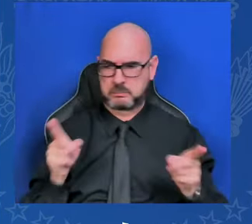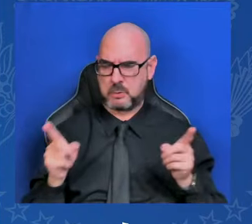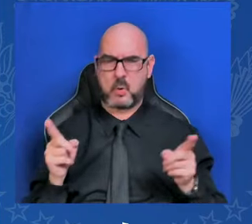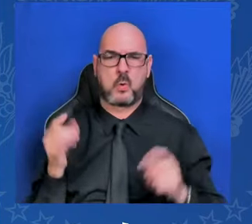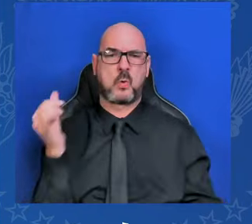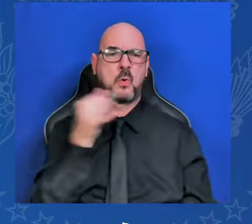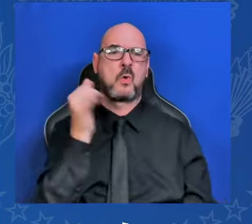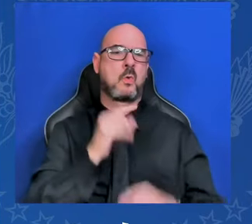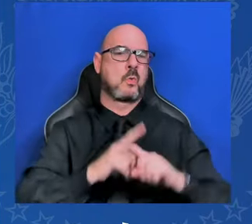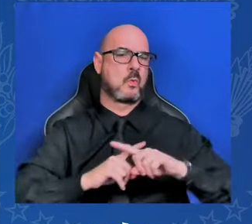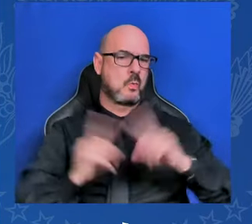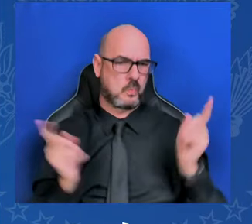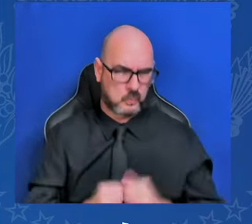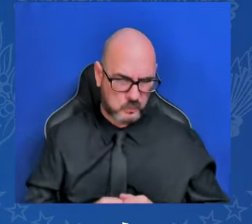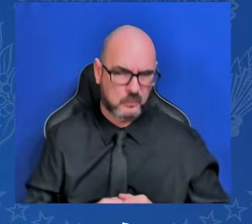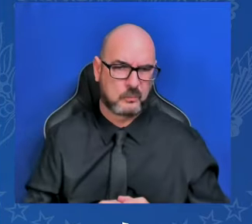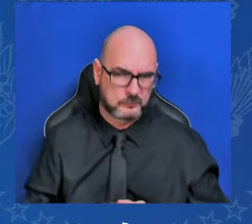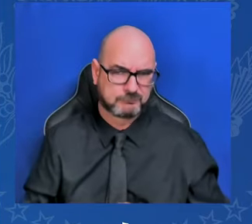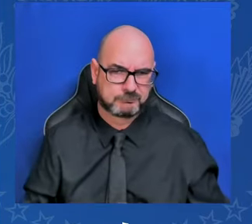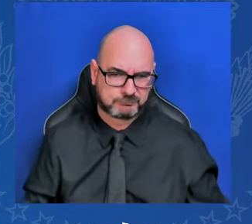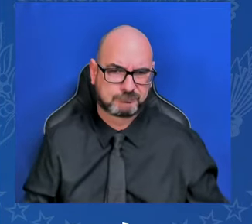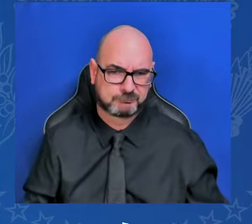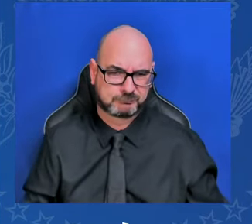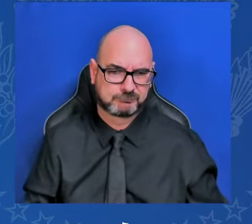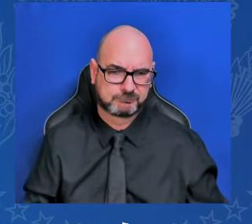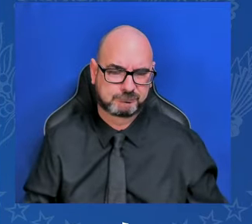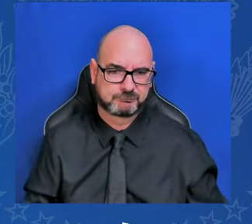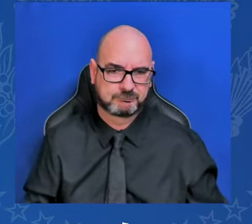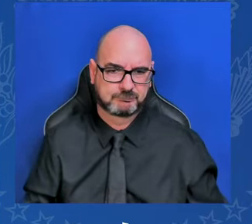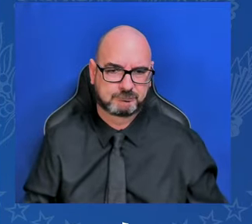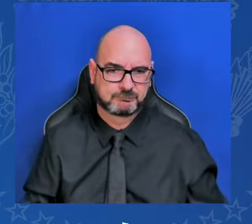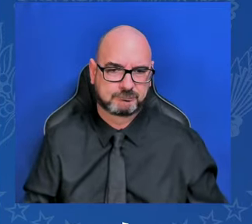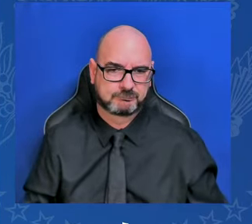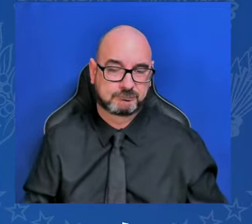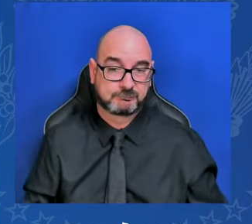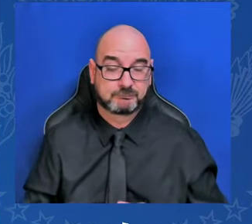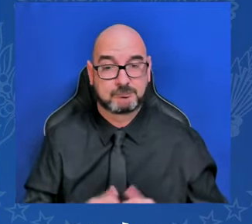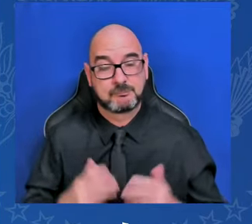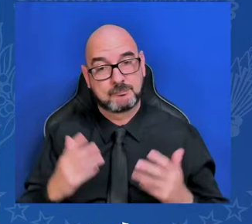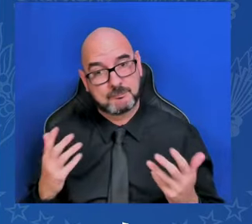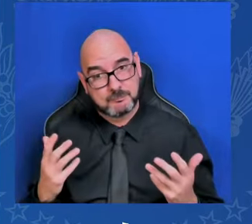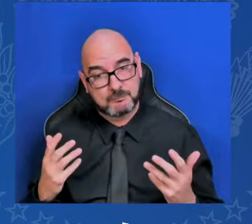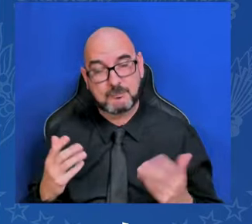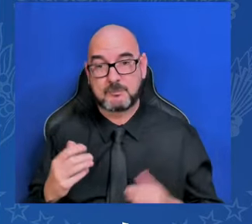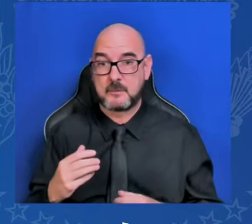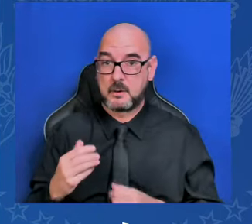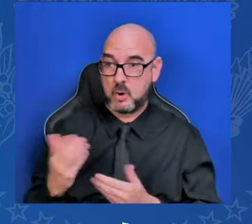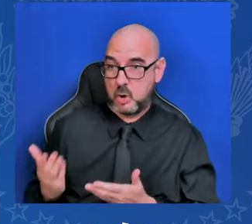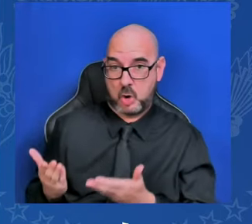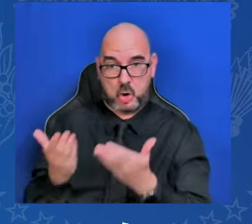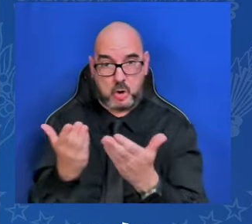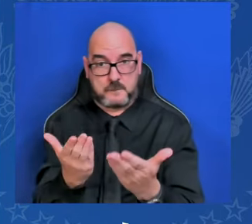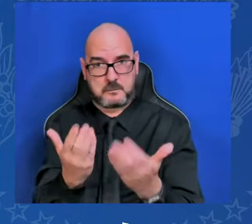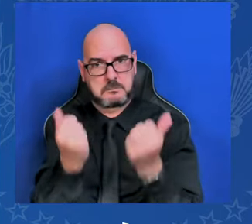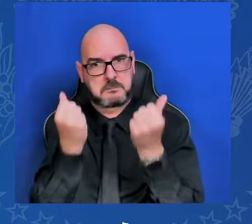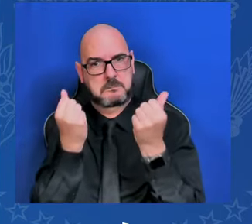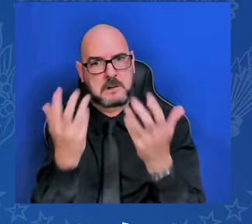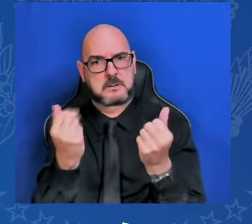notably, after given multiple chances, this is the continuation of the quote, he returned classified documents